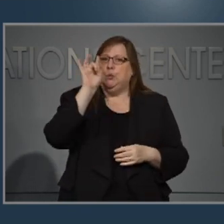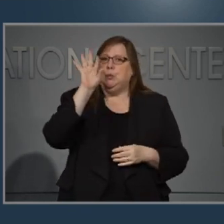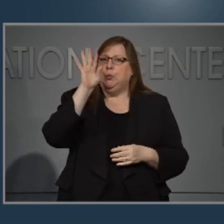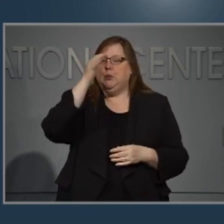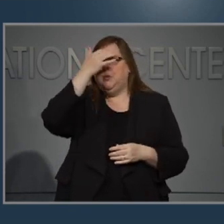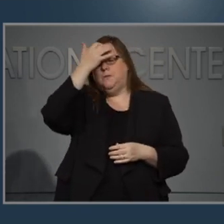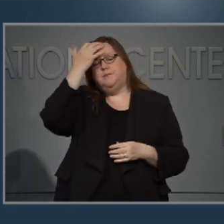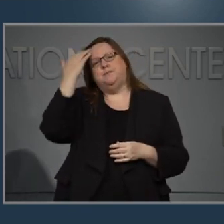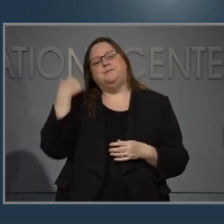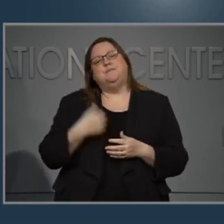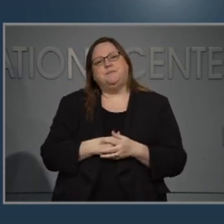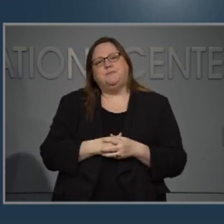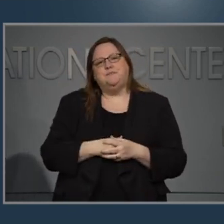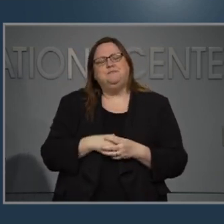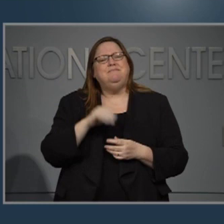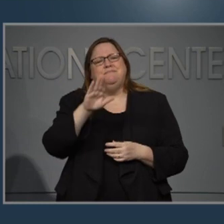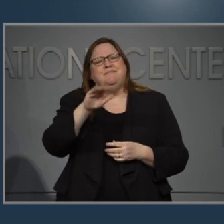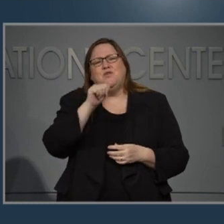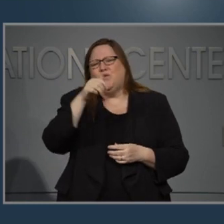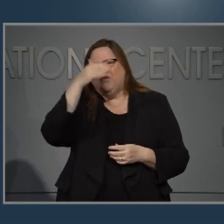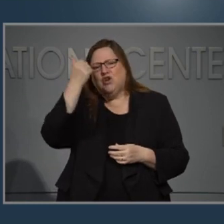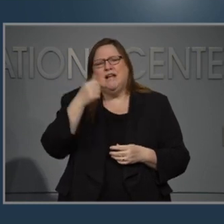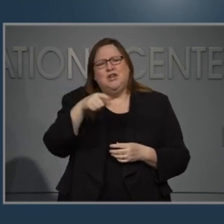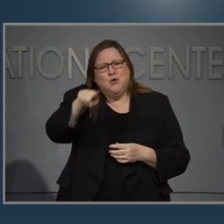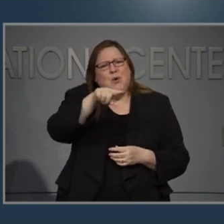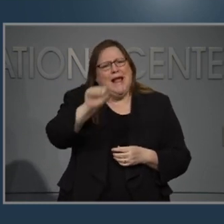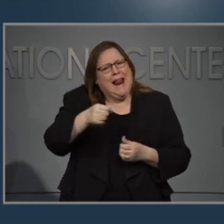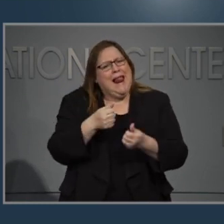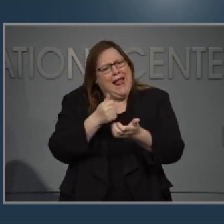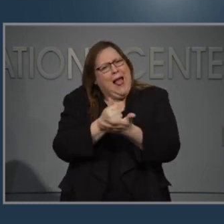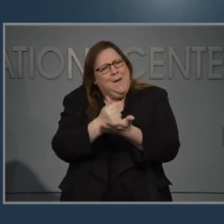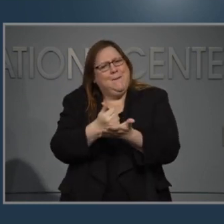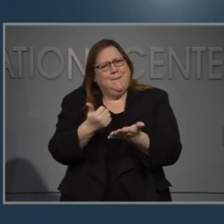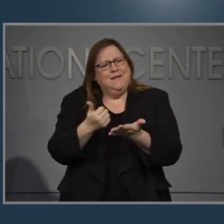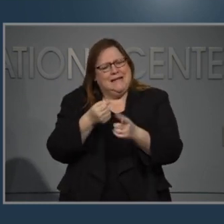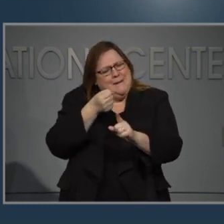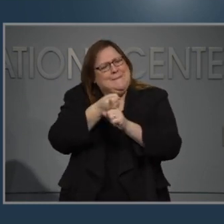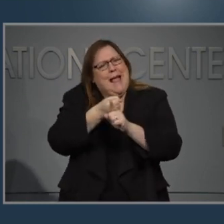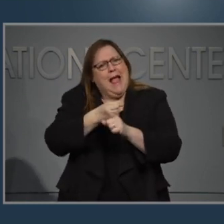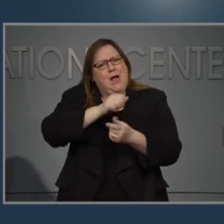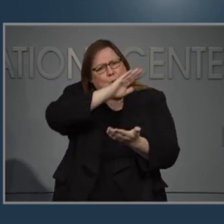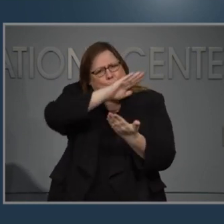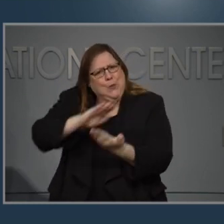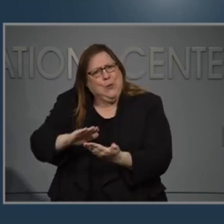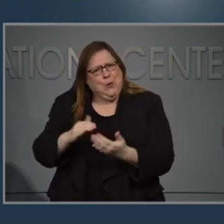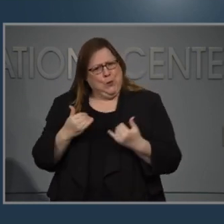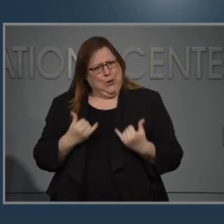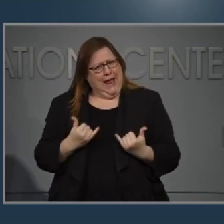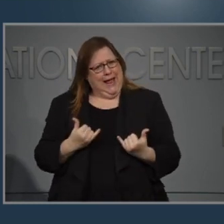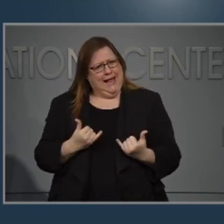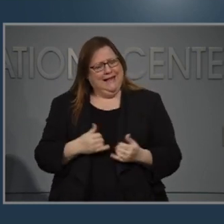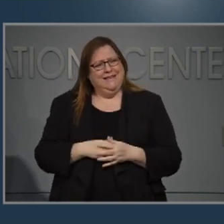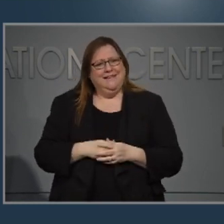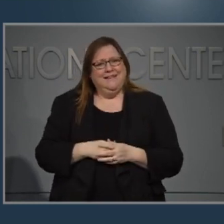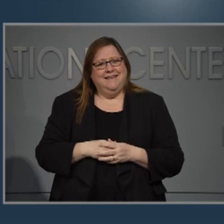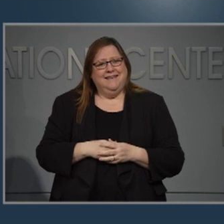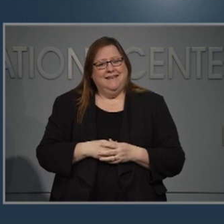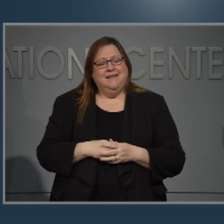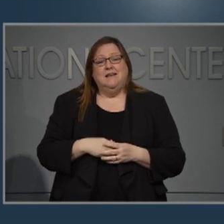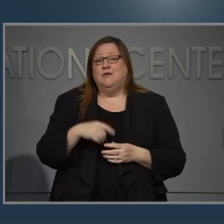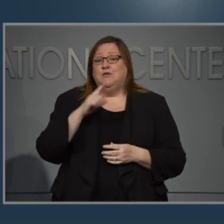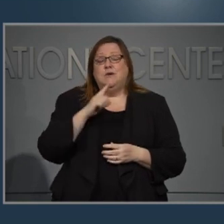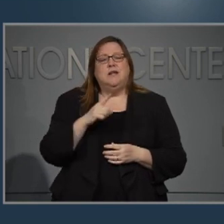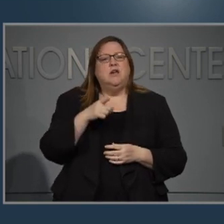trends right now, today. What happens next largely depends on how each North Carolinian answers three